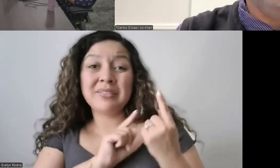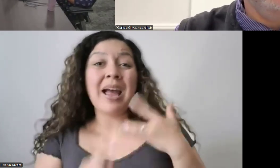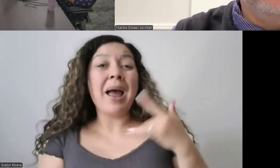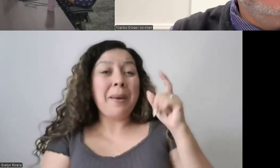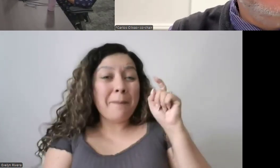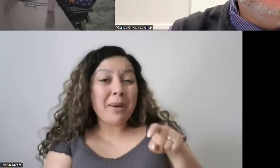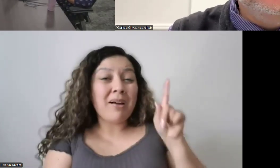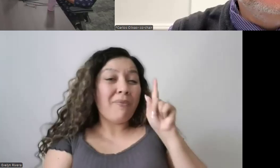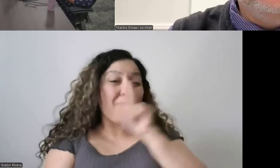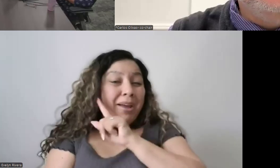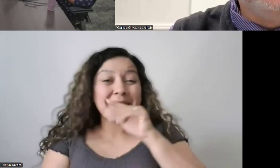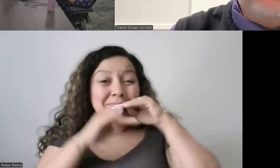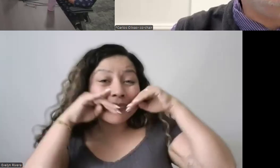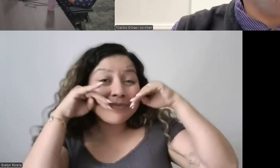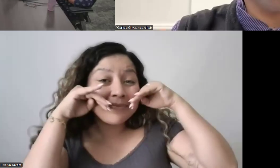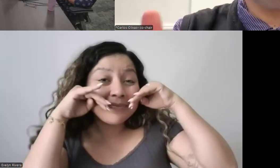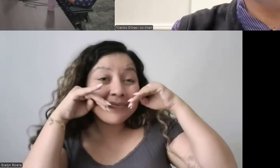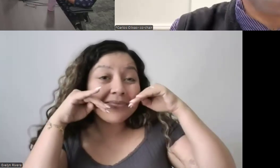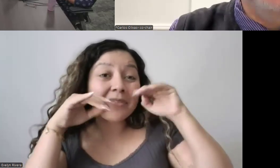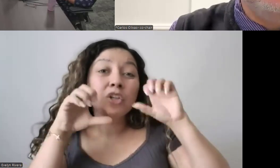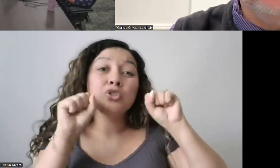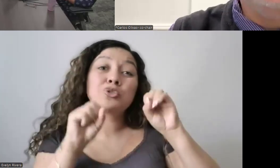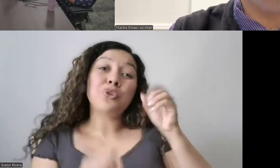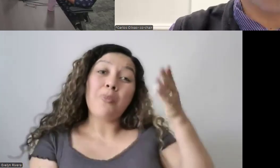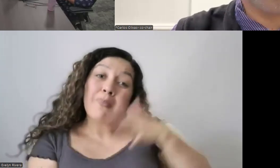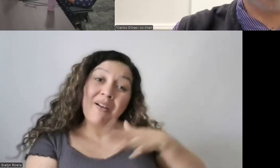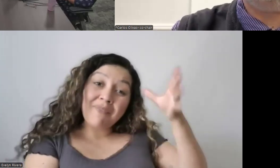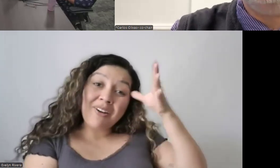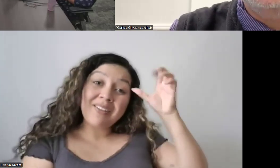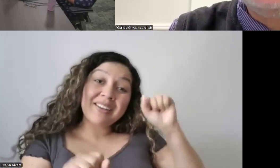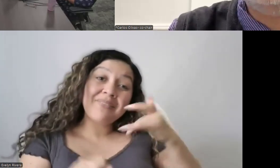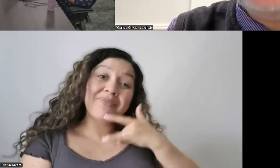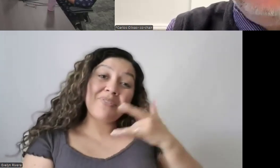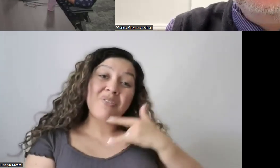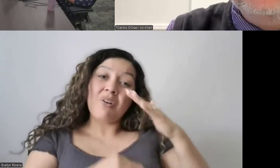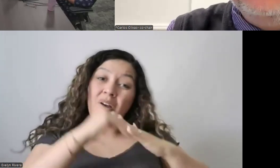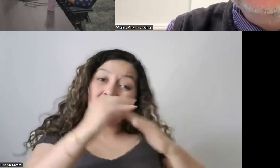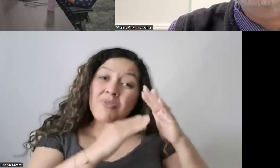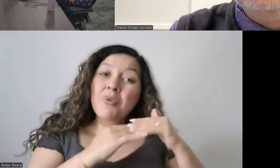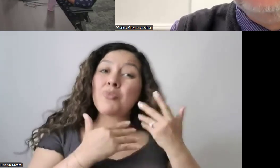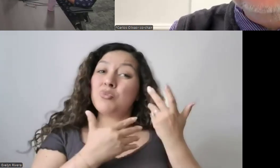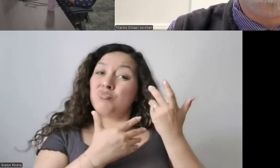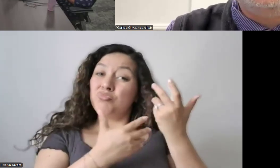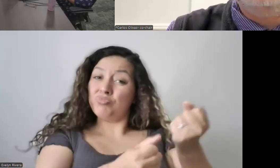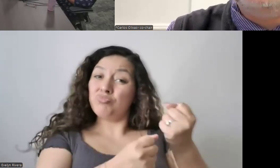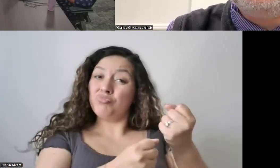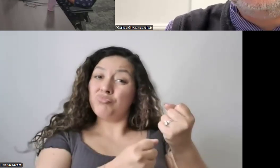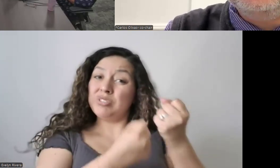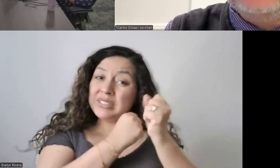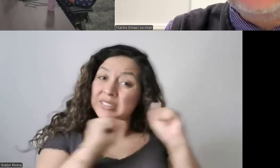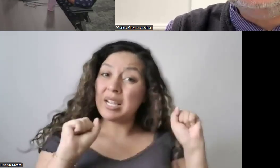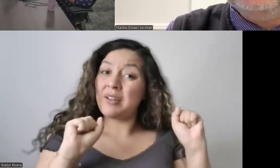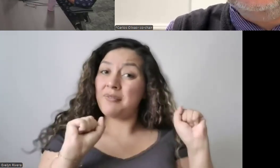it so he can feel comfortable. He can feel secure and safe in a familiar environment.